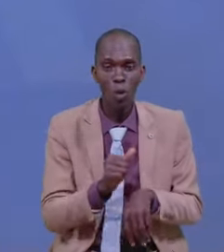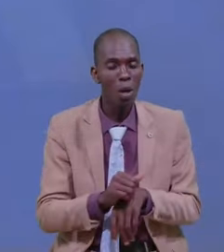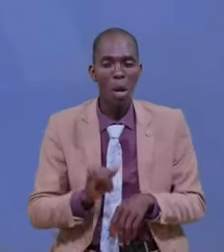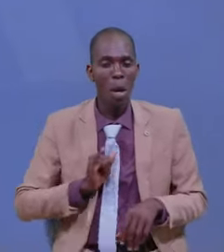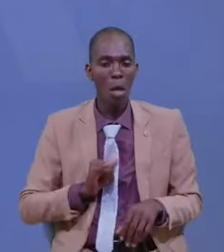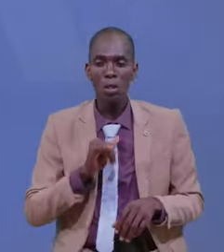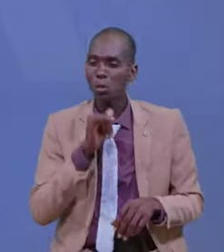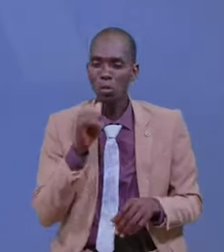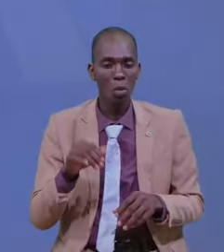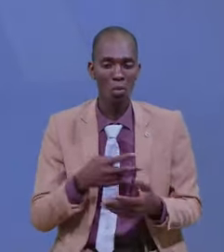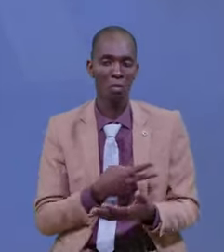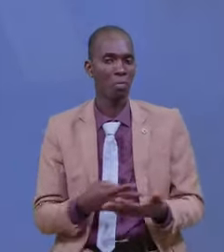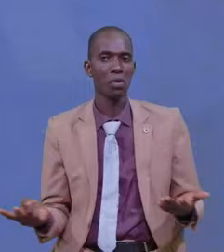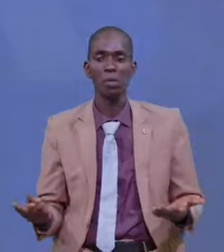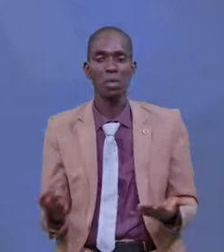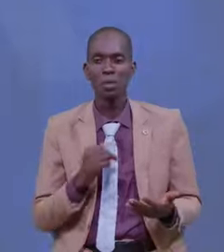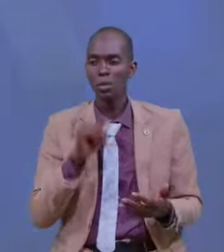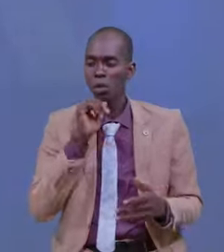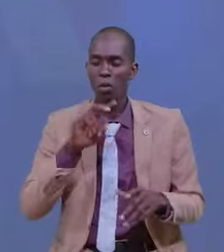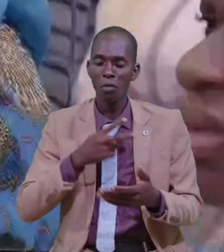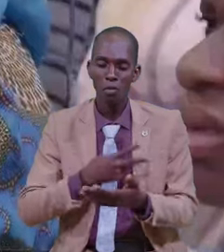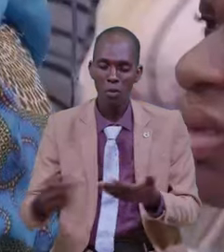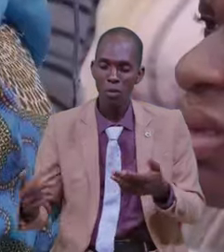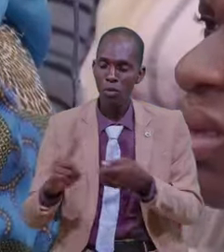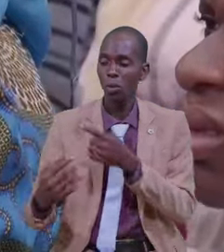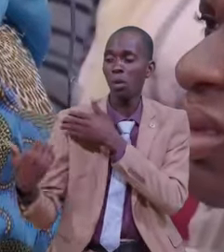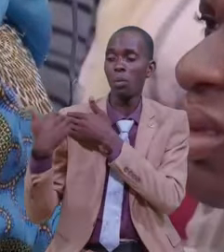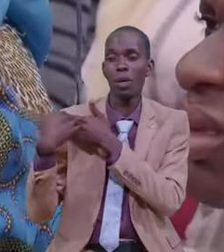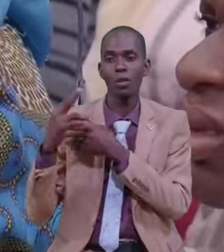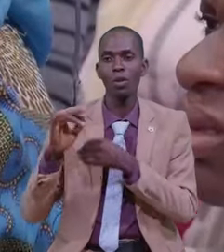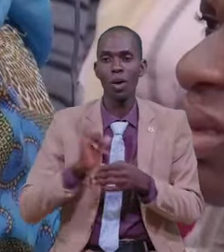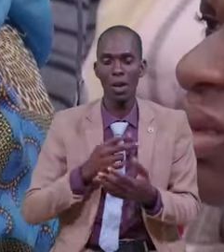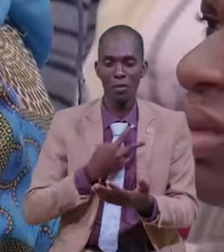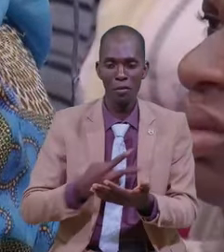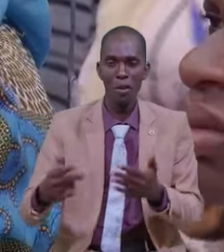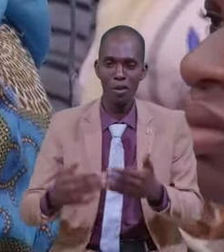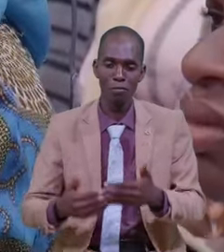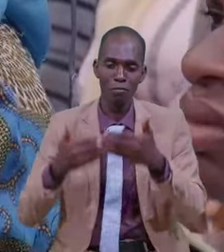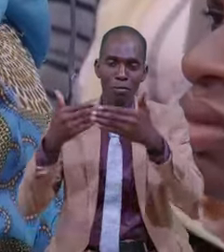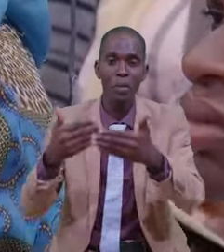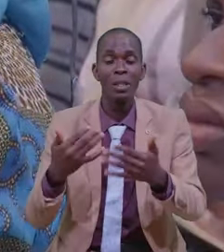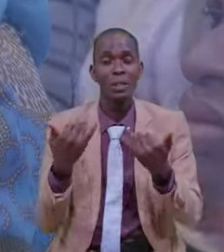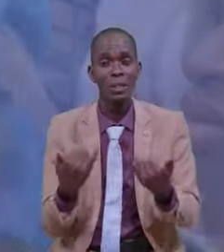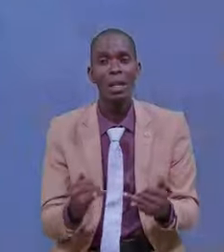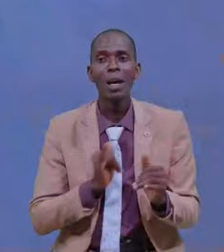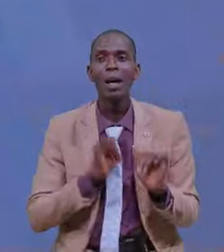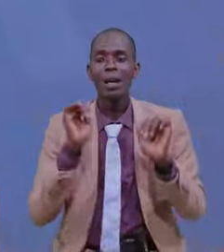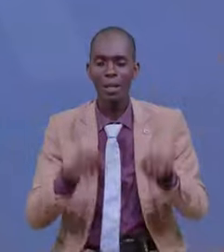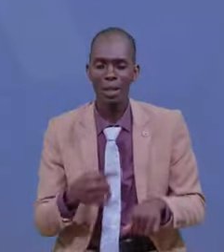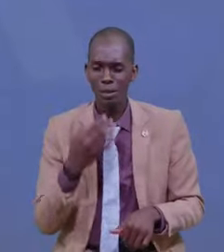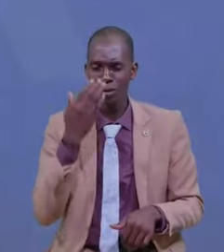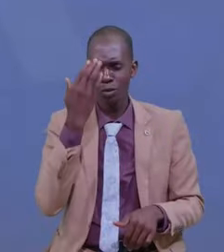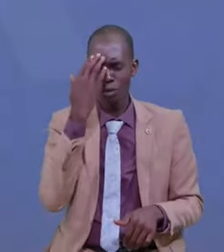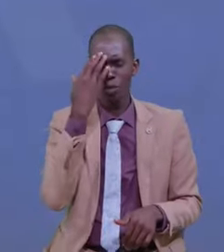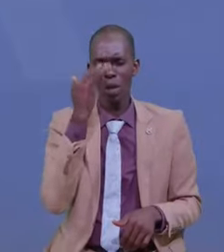fail backwards, I failed forward. Now I can tell what to do. That's the thing